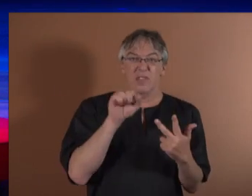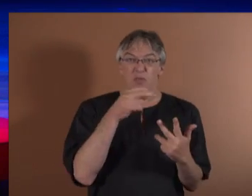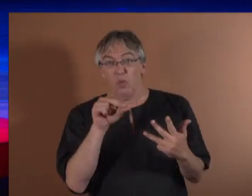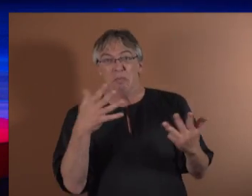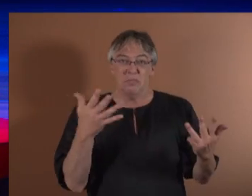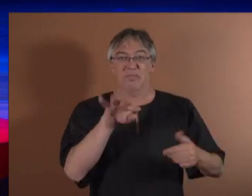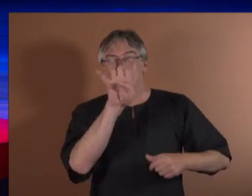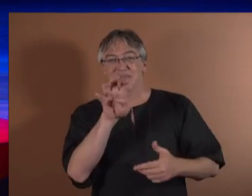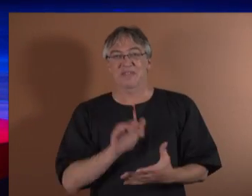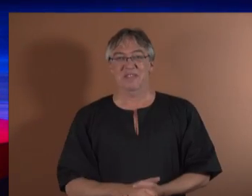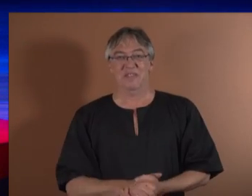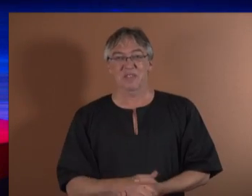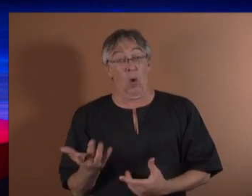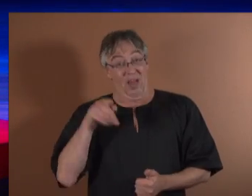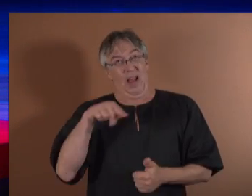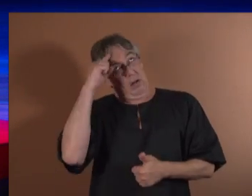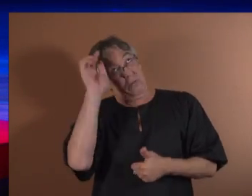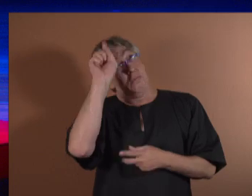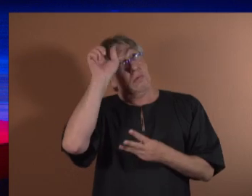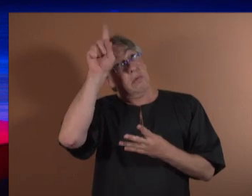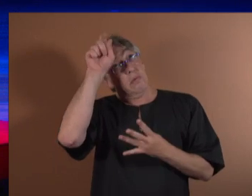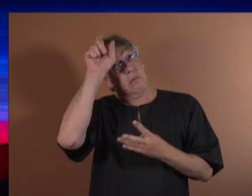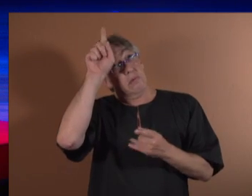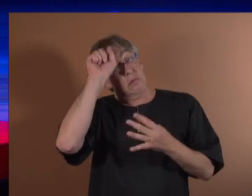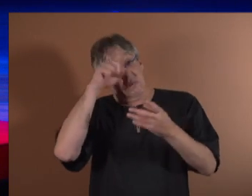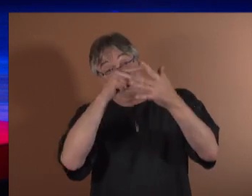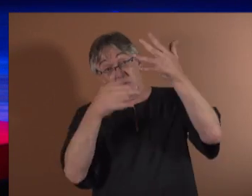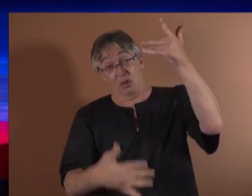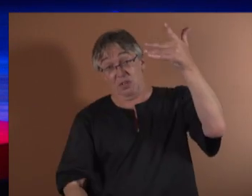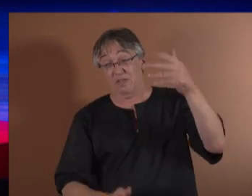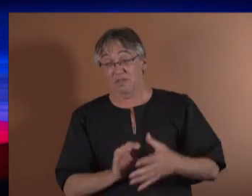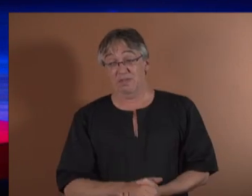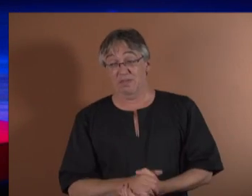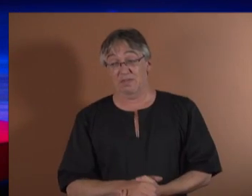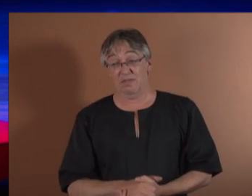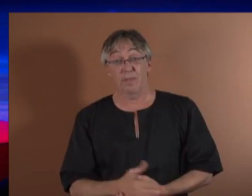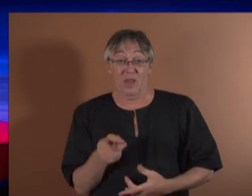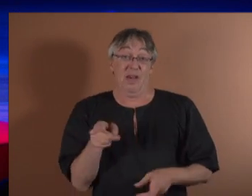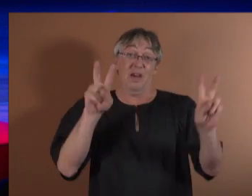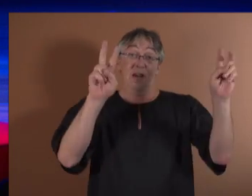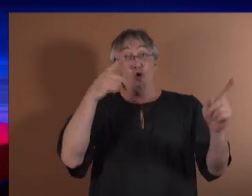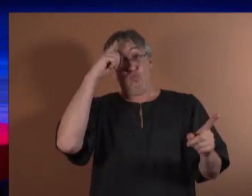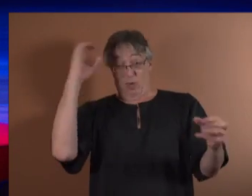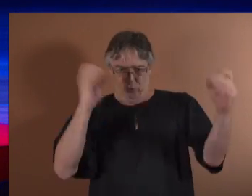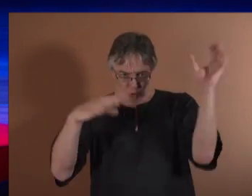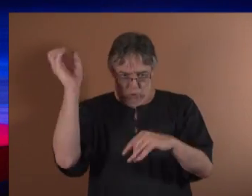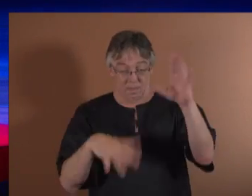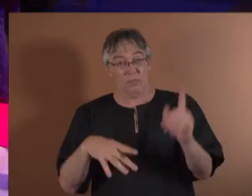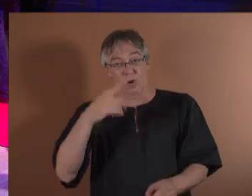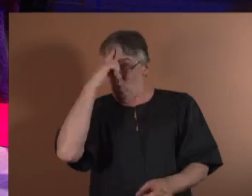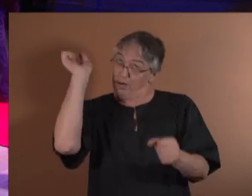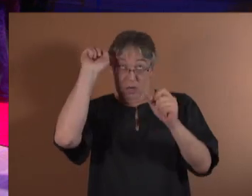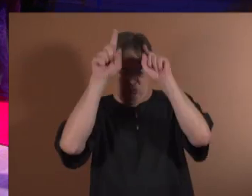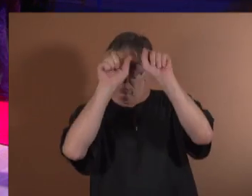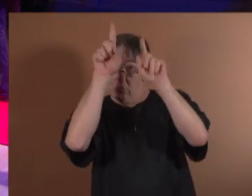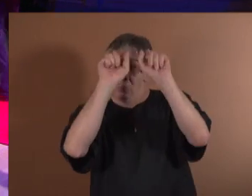way, is a storm that happens in your brain by holding this picture. It's called brainstorm. Exactly. So what I'd like you to do now